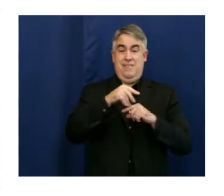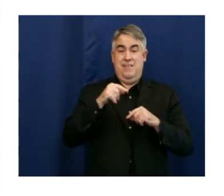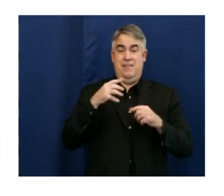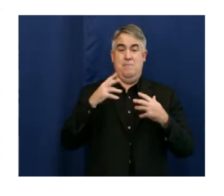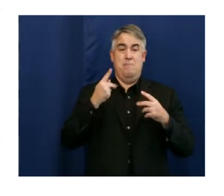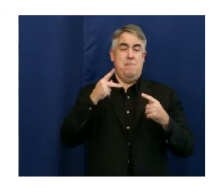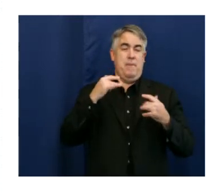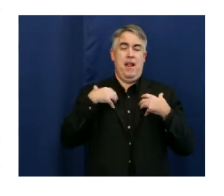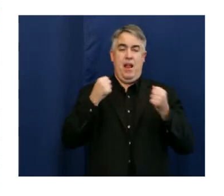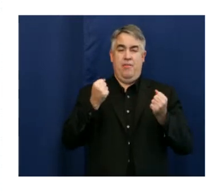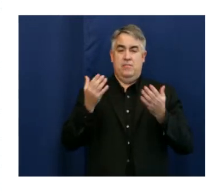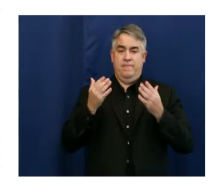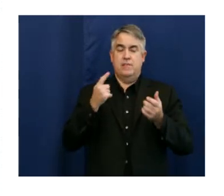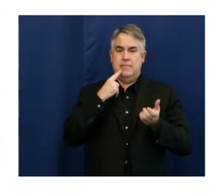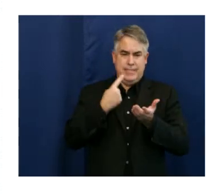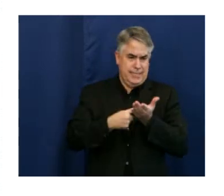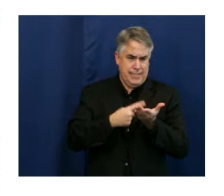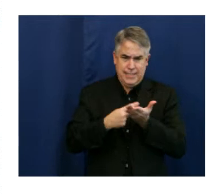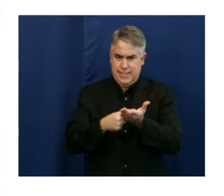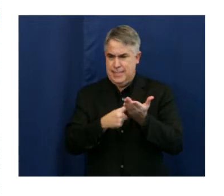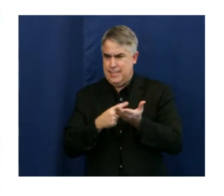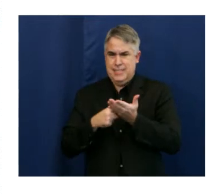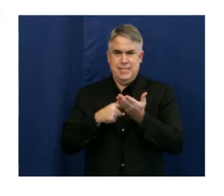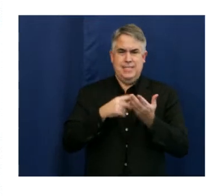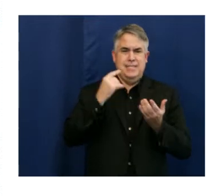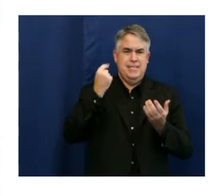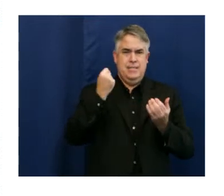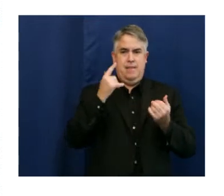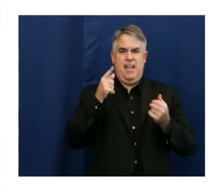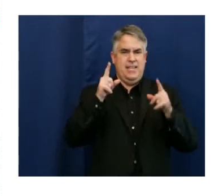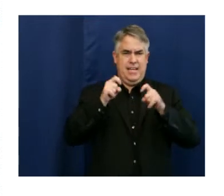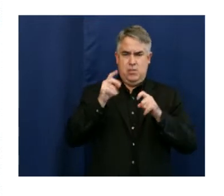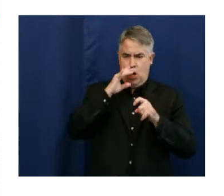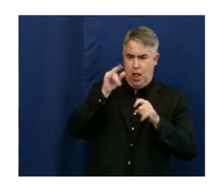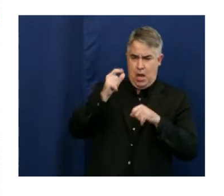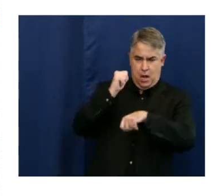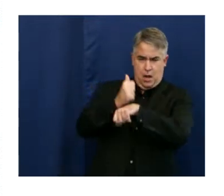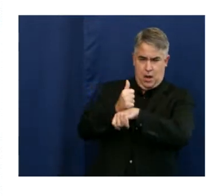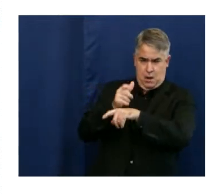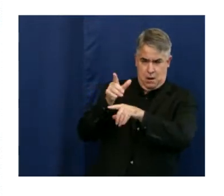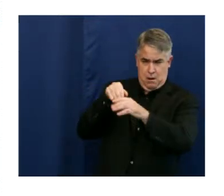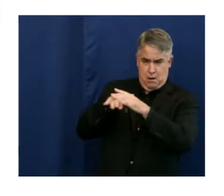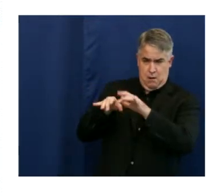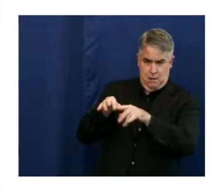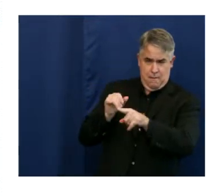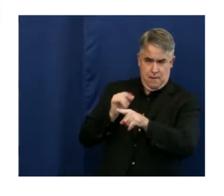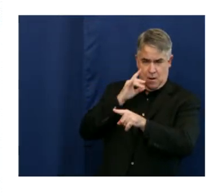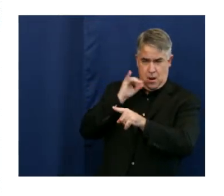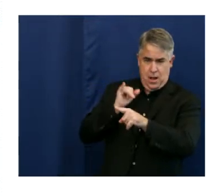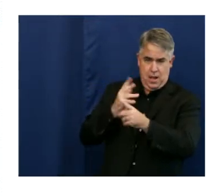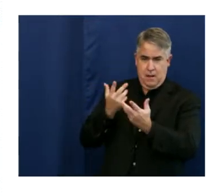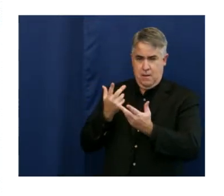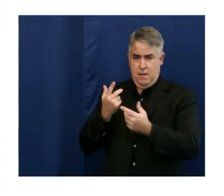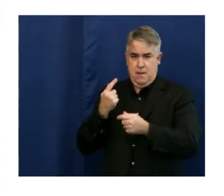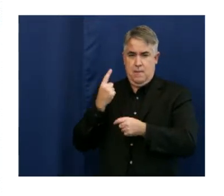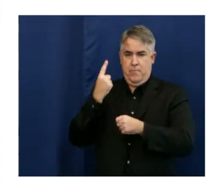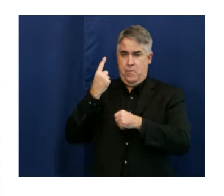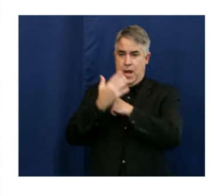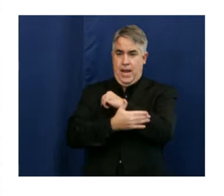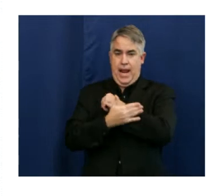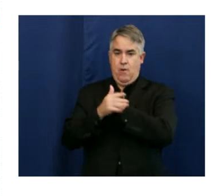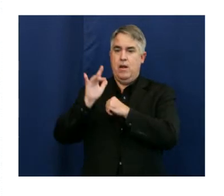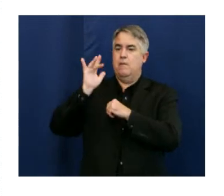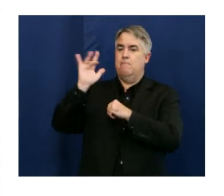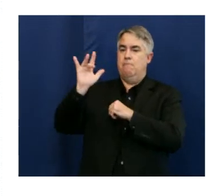early adopter, a pilot project, one of the very few counties that's selected to go early, and we expect this hopefully in the coming